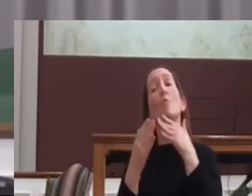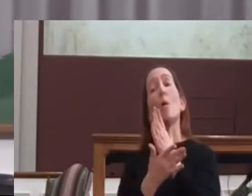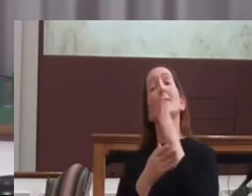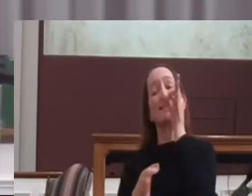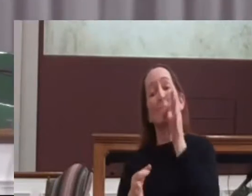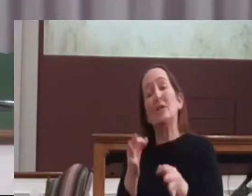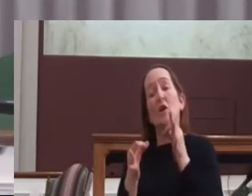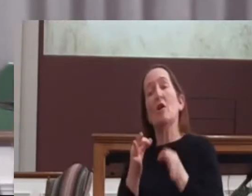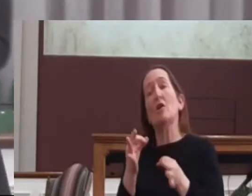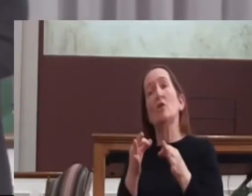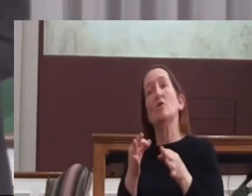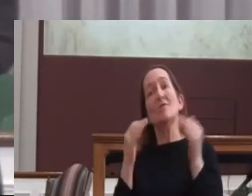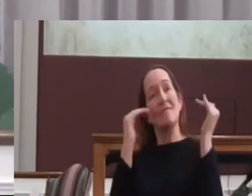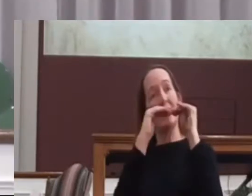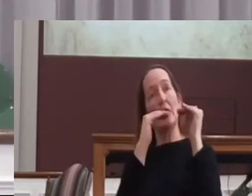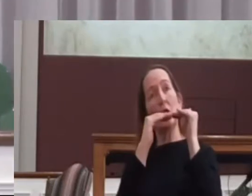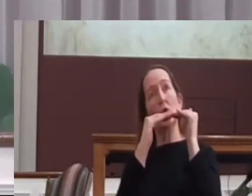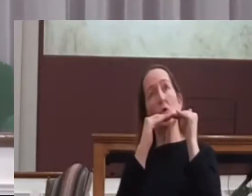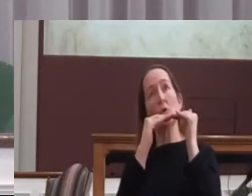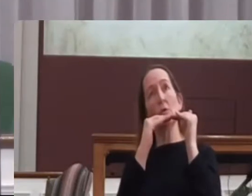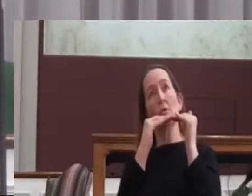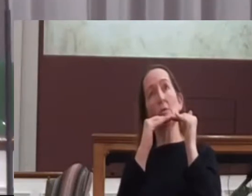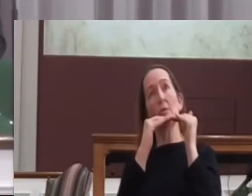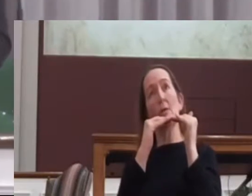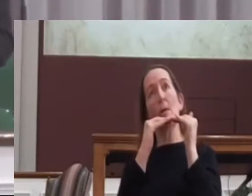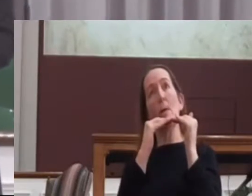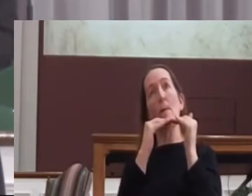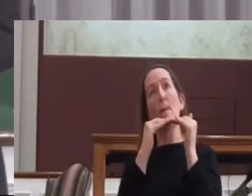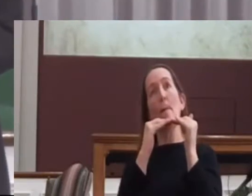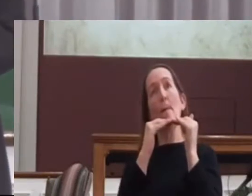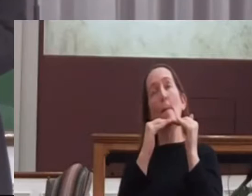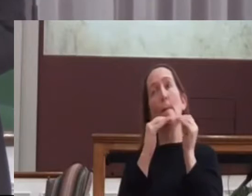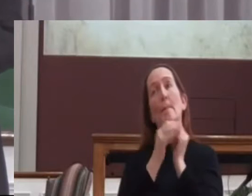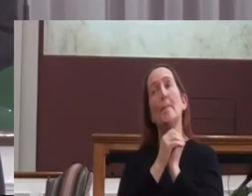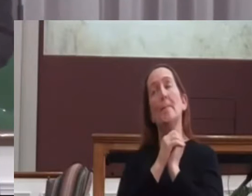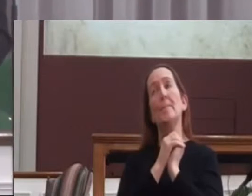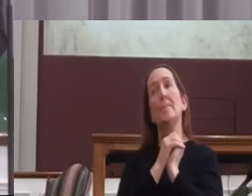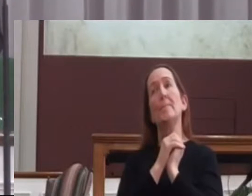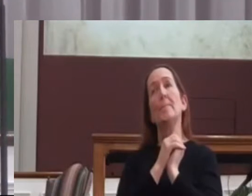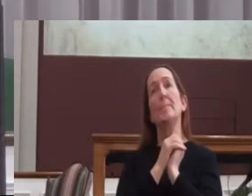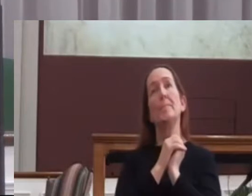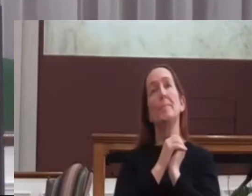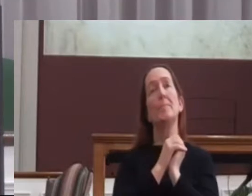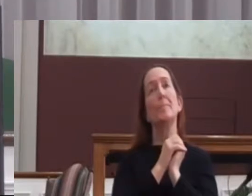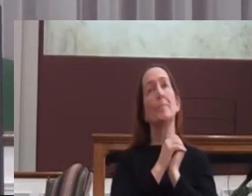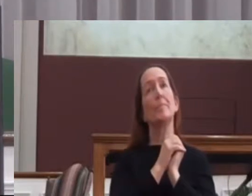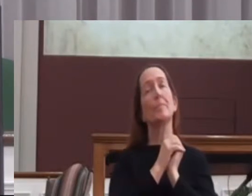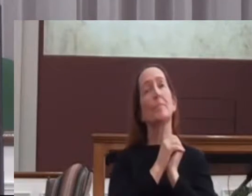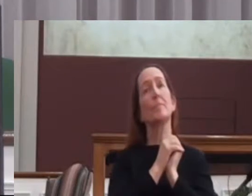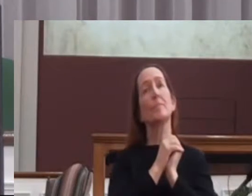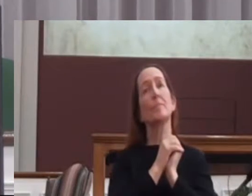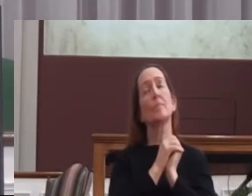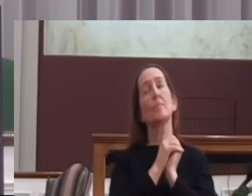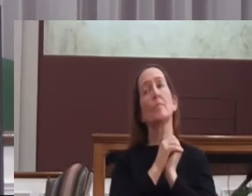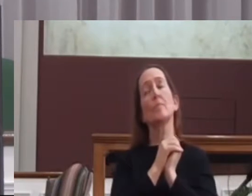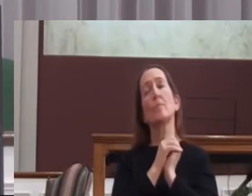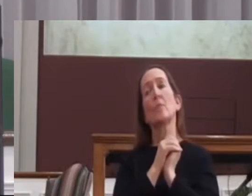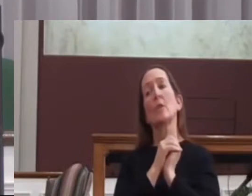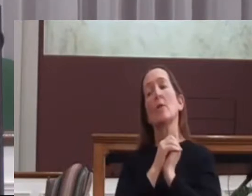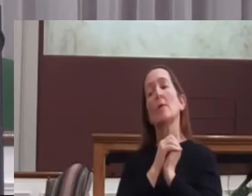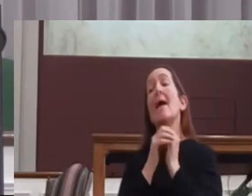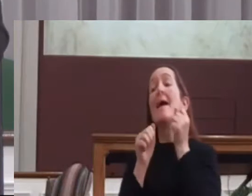You have a right to fair judgment. Man is bent towards sin, and it is